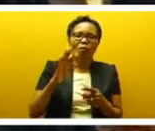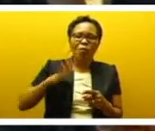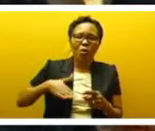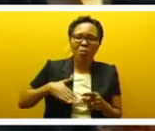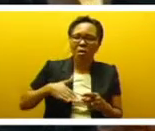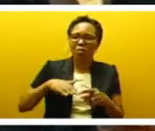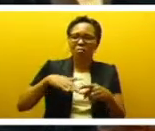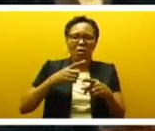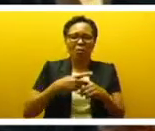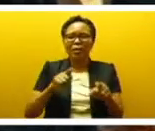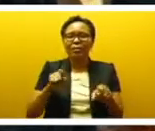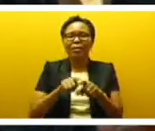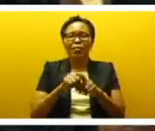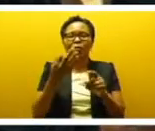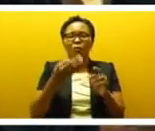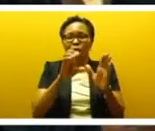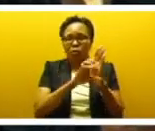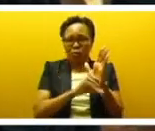constitutionalism.